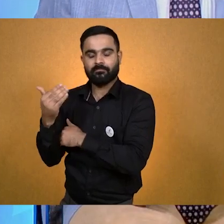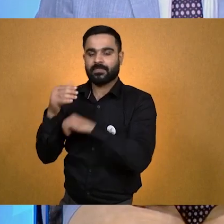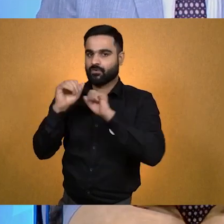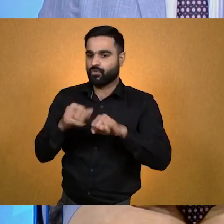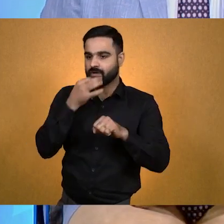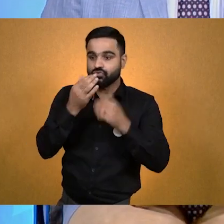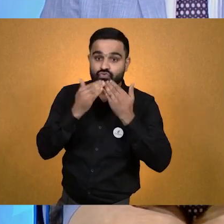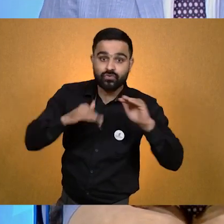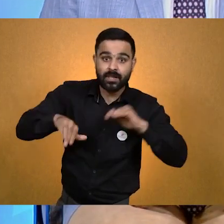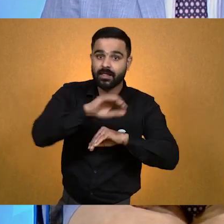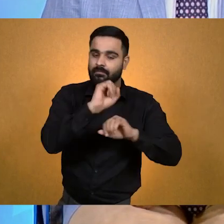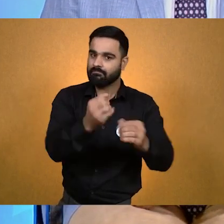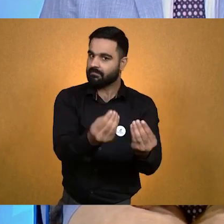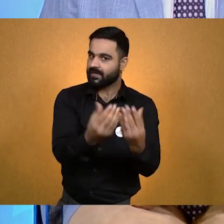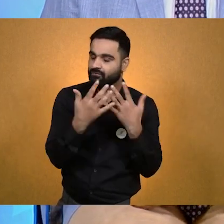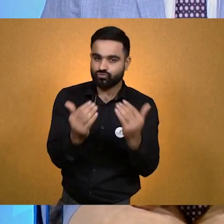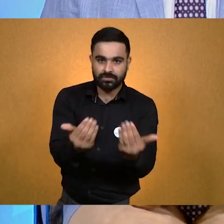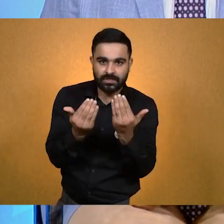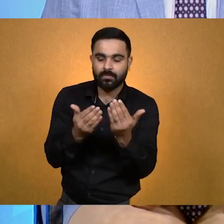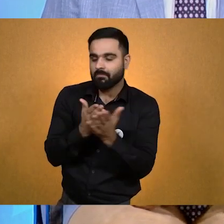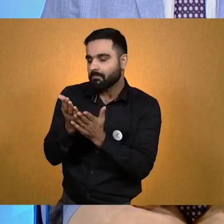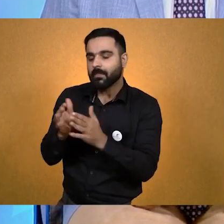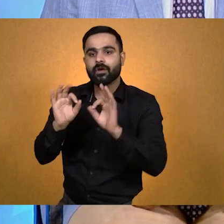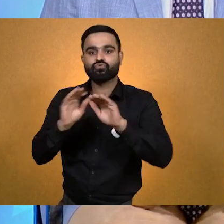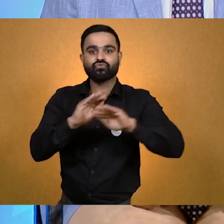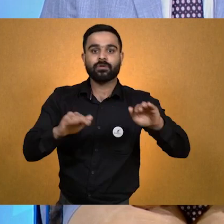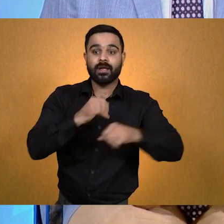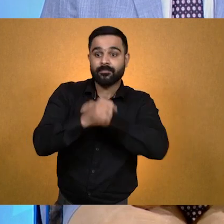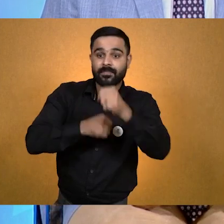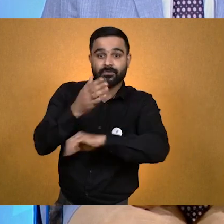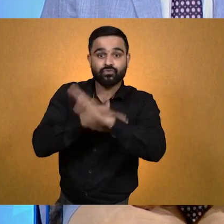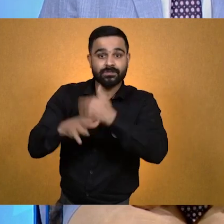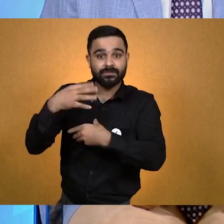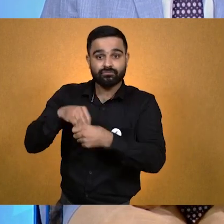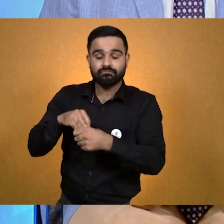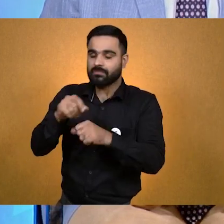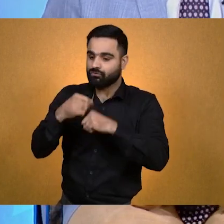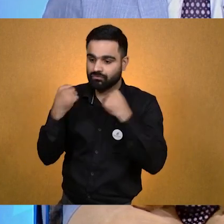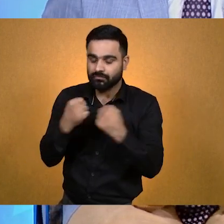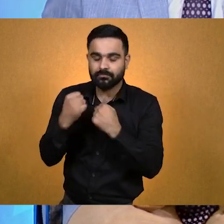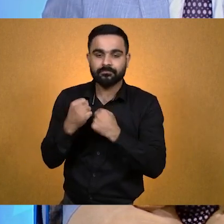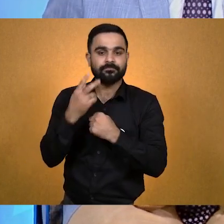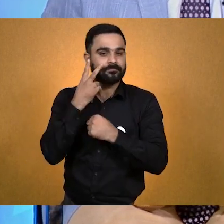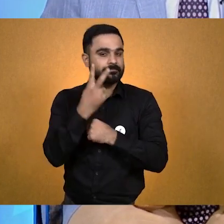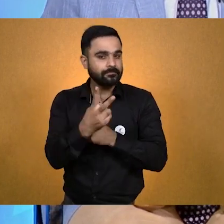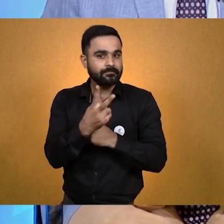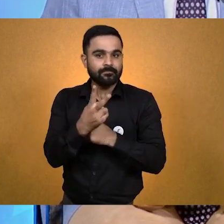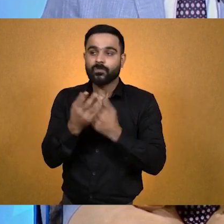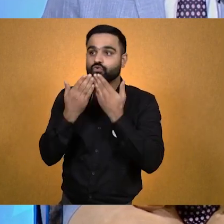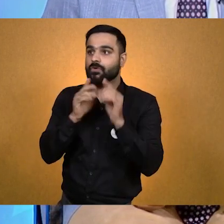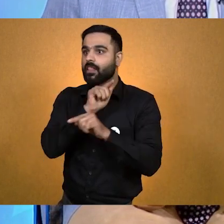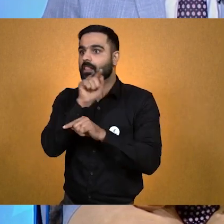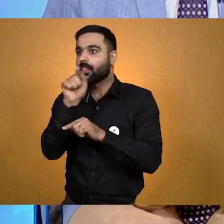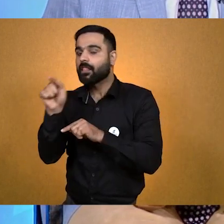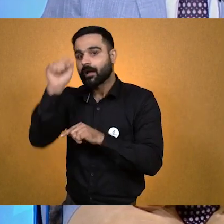also asking students to share their messages of support and best wishes for our para athletes through this activity. So let's go across to schools